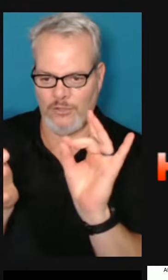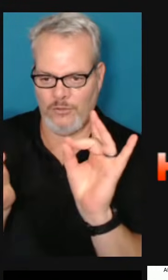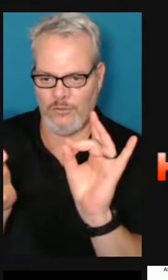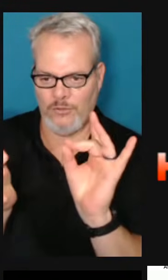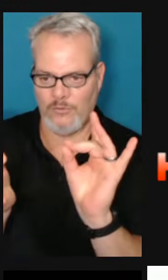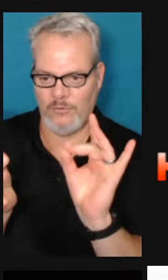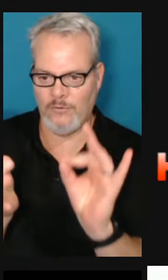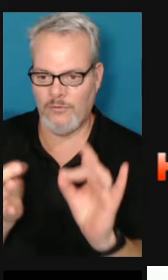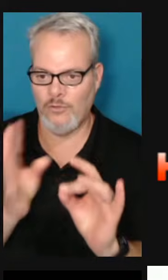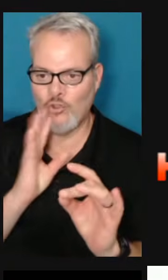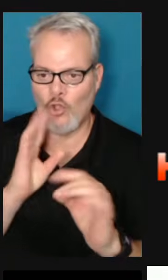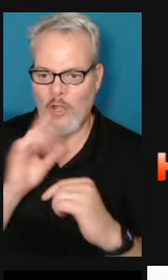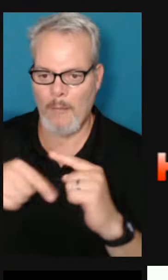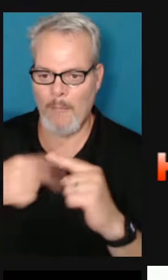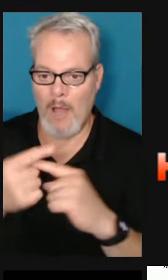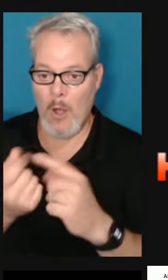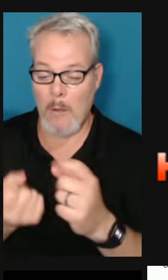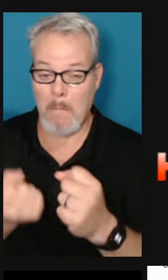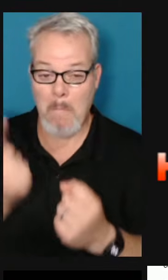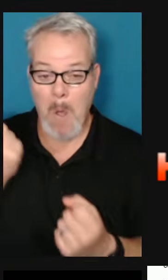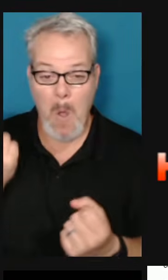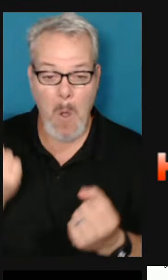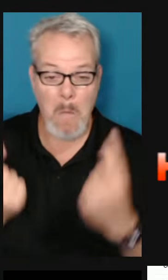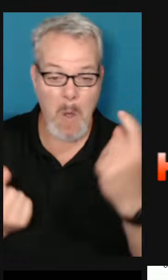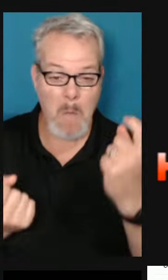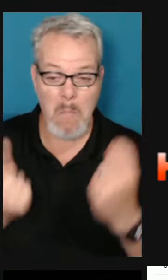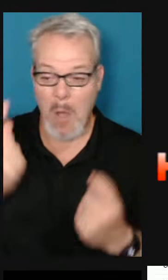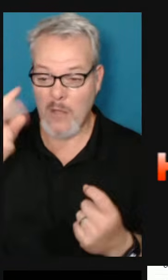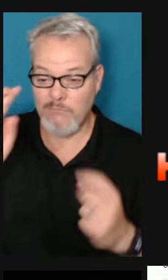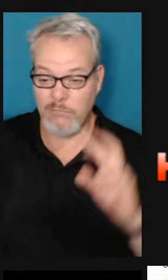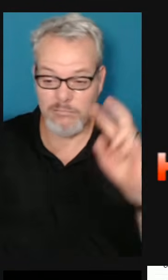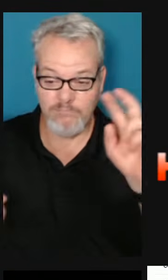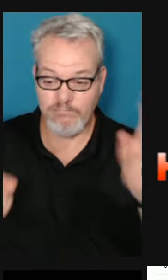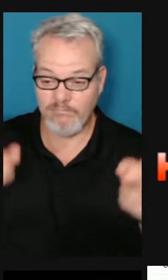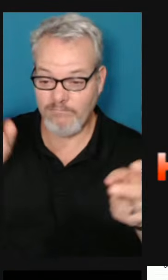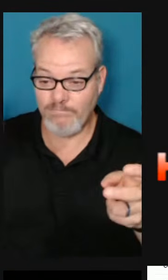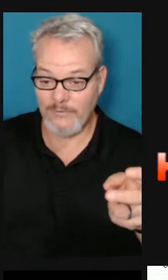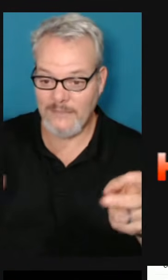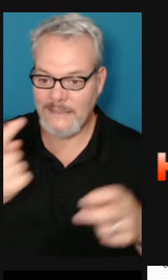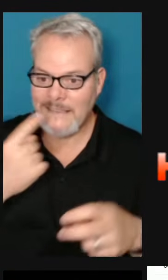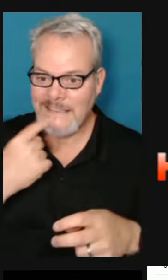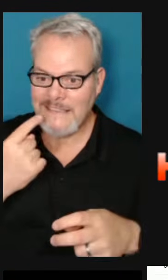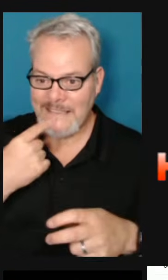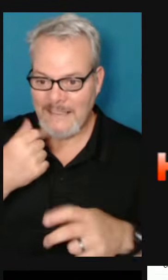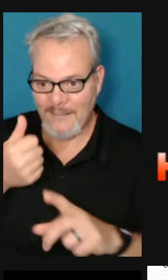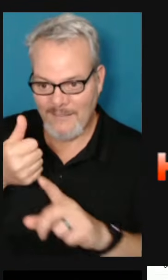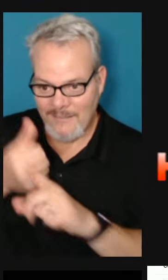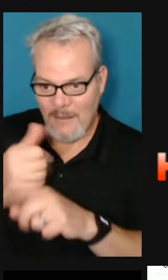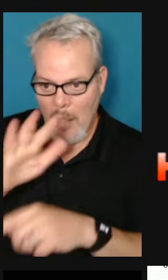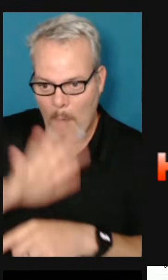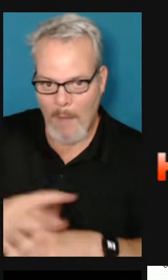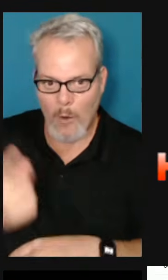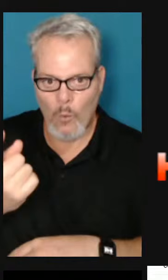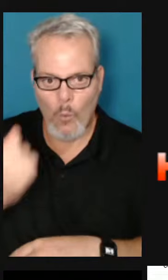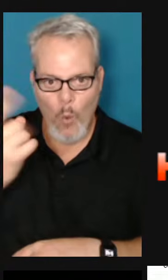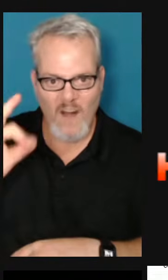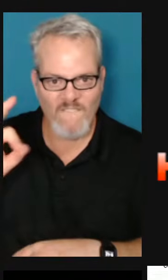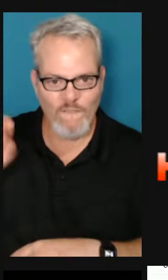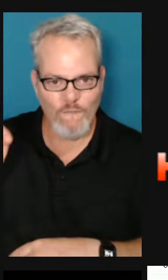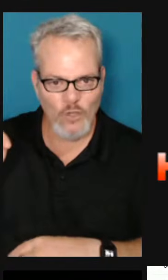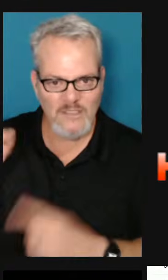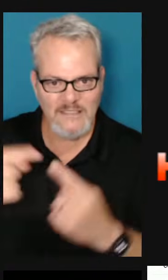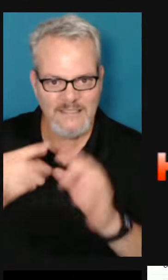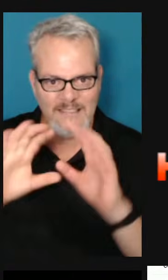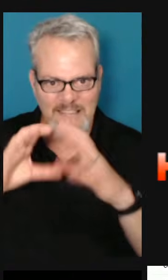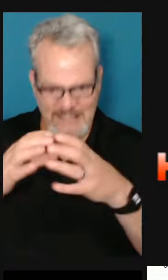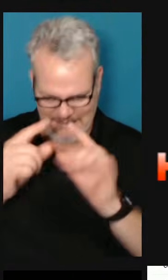where they're noting that the tephra is falling all around, but here is the actually note. Tephra around 1 foot in diameter is